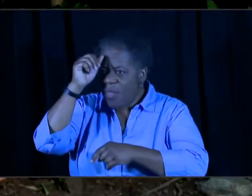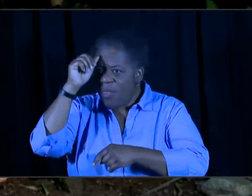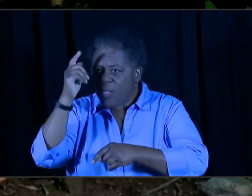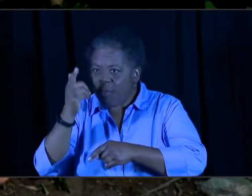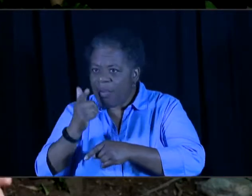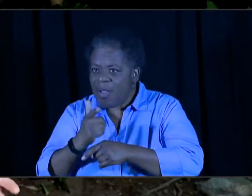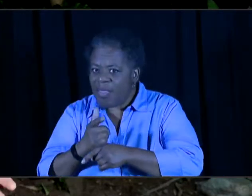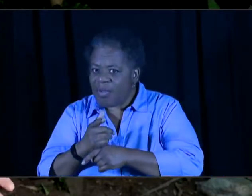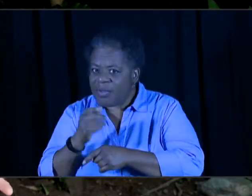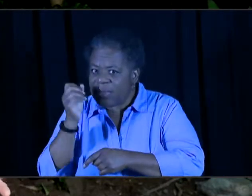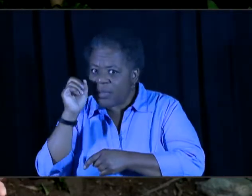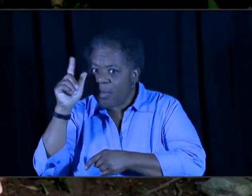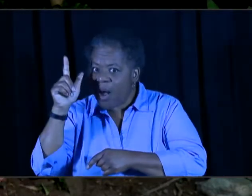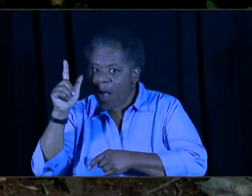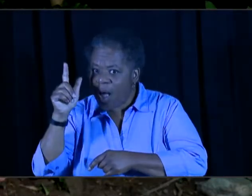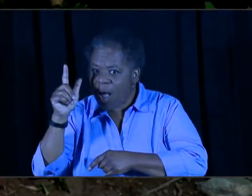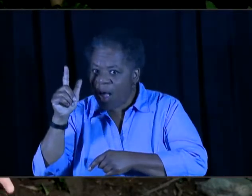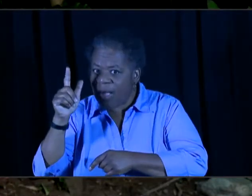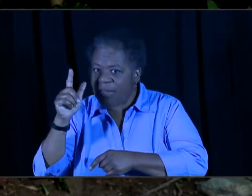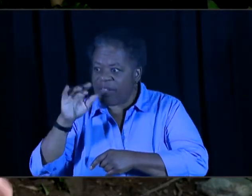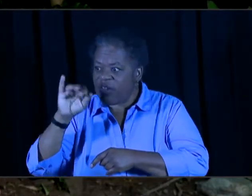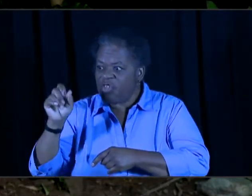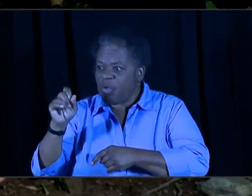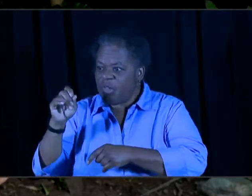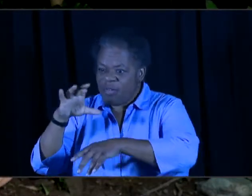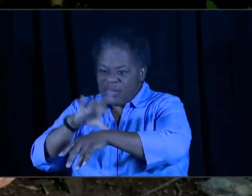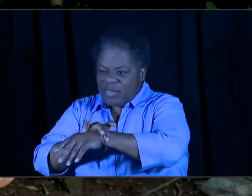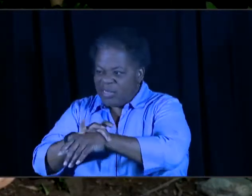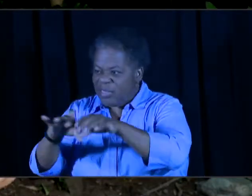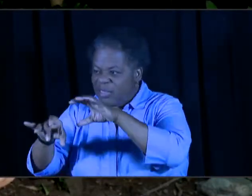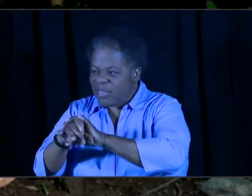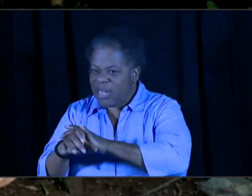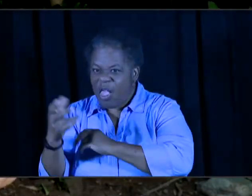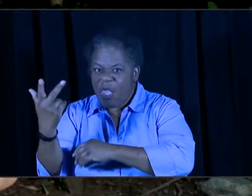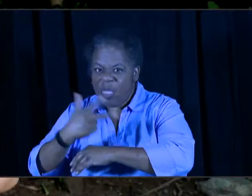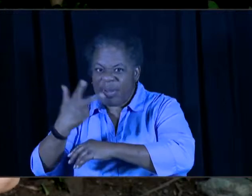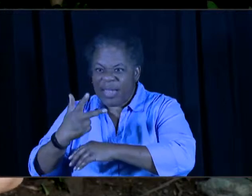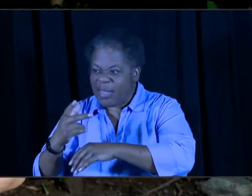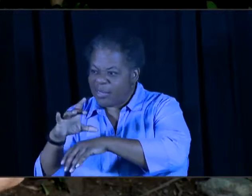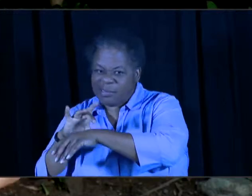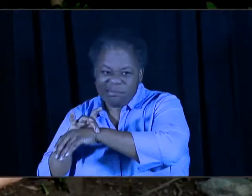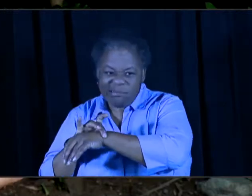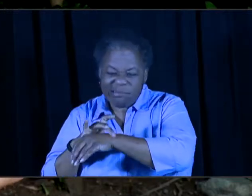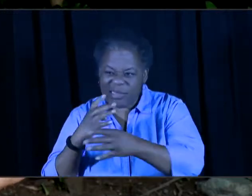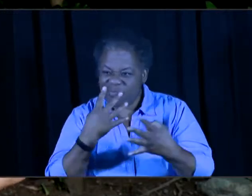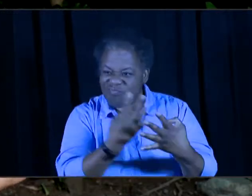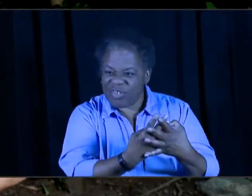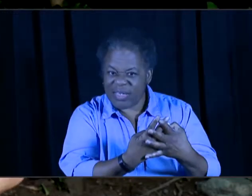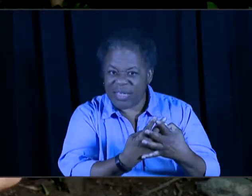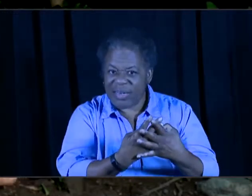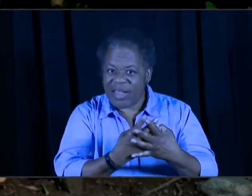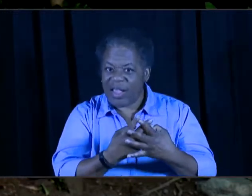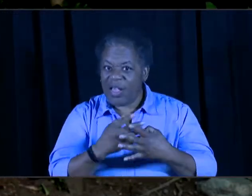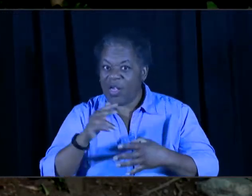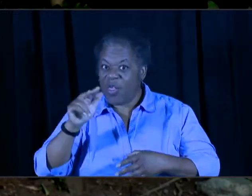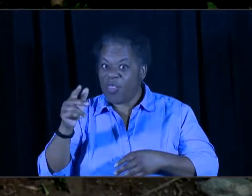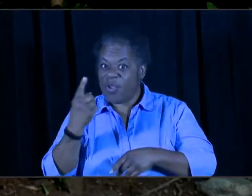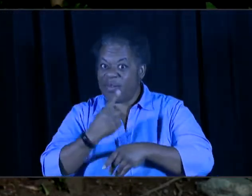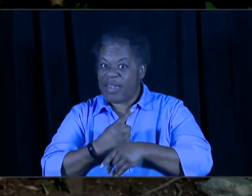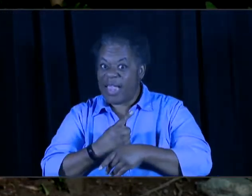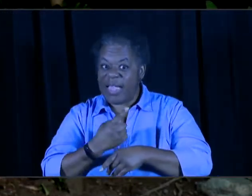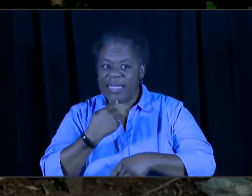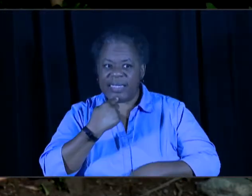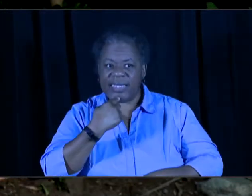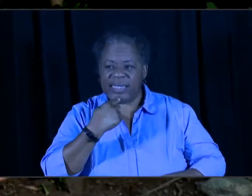bewilderment, Joseph had them put in custody for 3 days. On the 3rd day, he went to them and said, "If you want